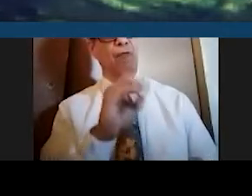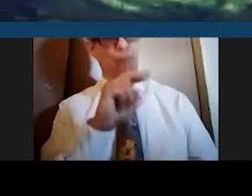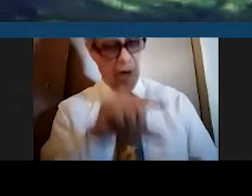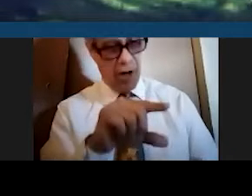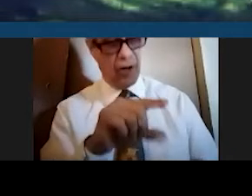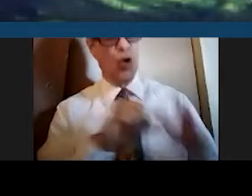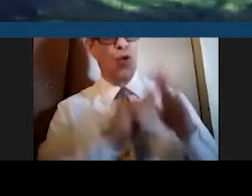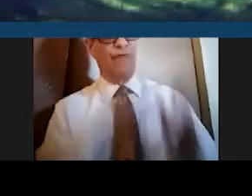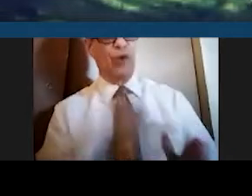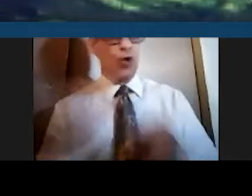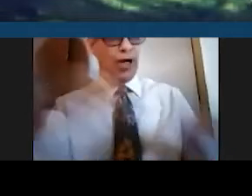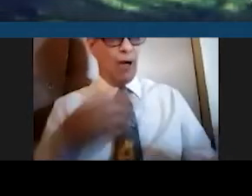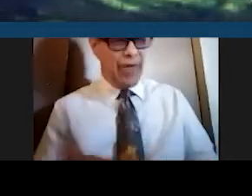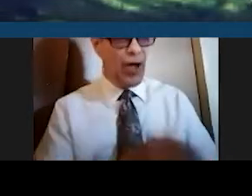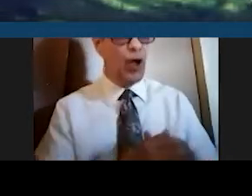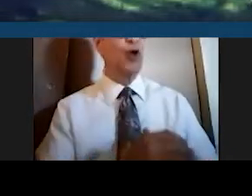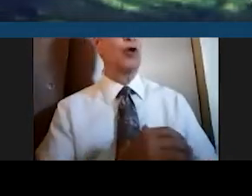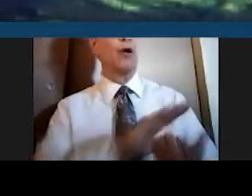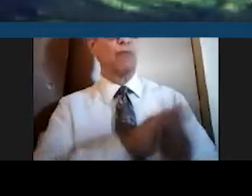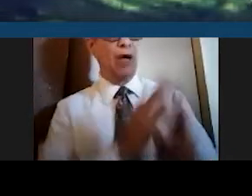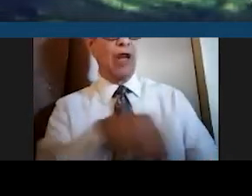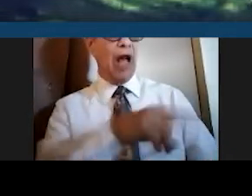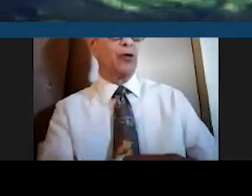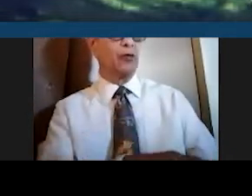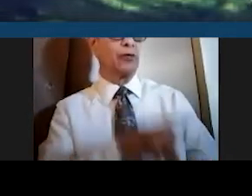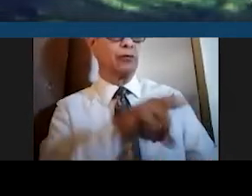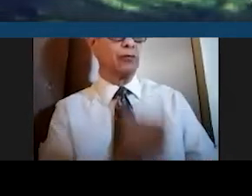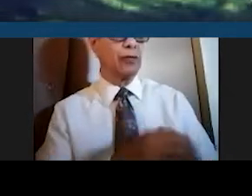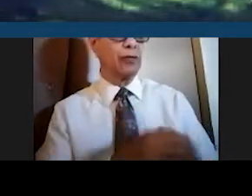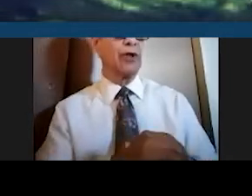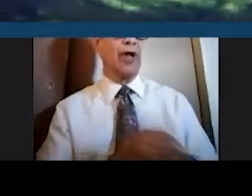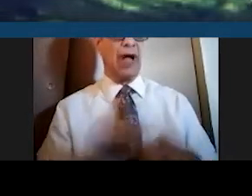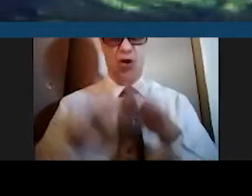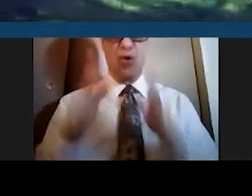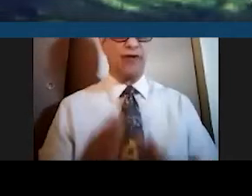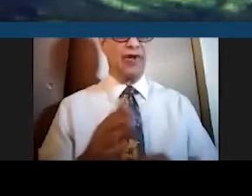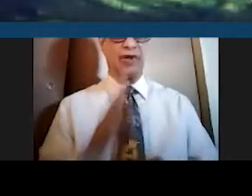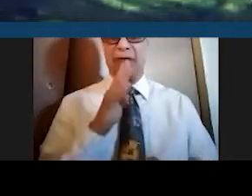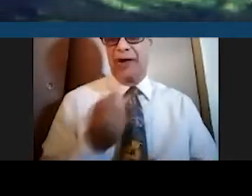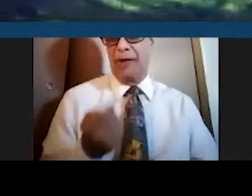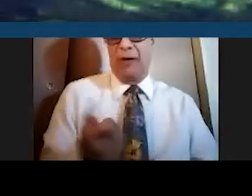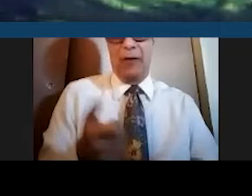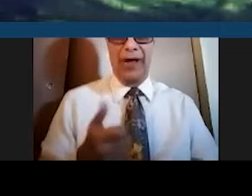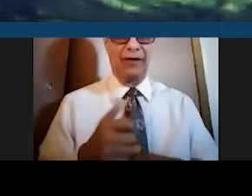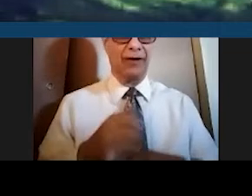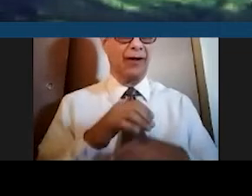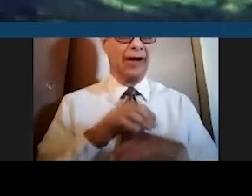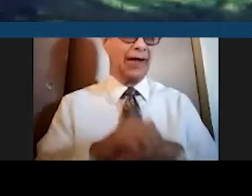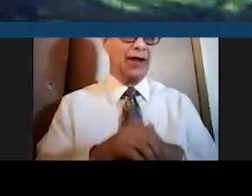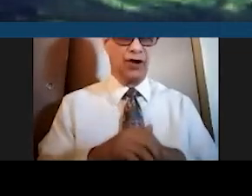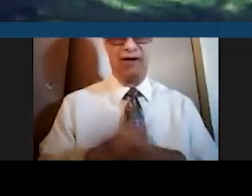and have naturalized, or even like the refugees who spoke very little English, like probably had elementary English back in